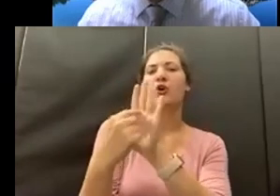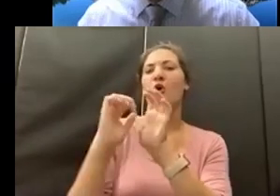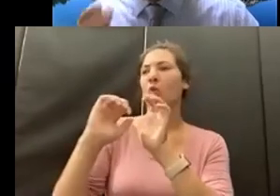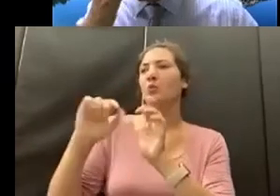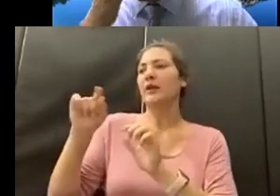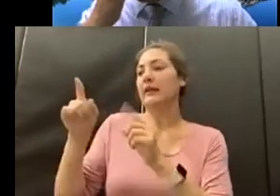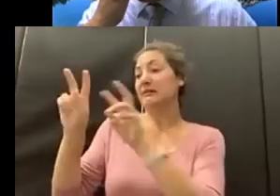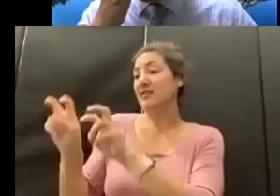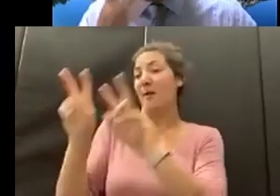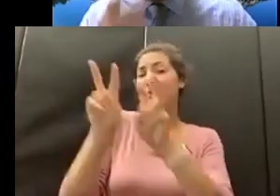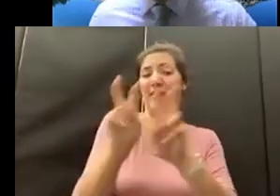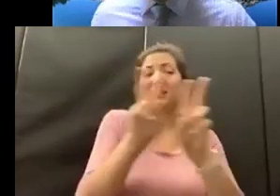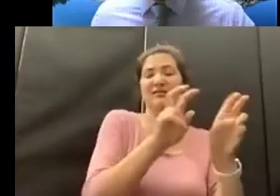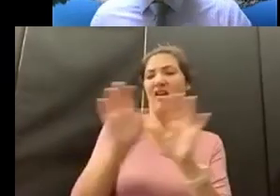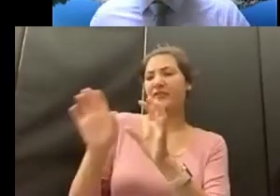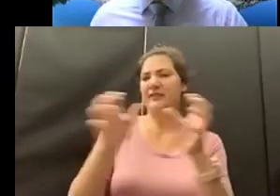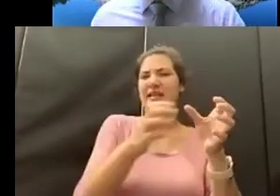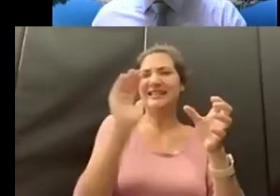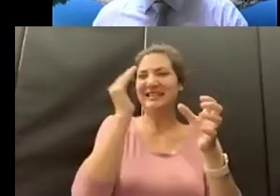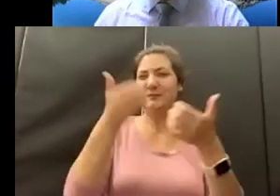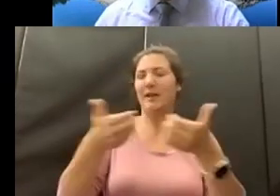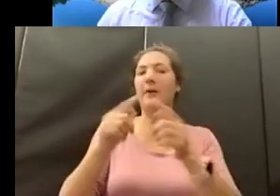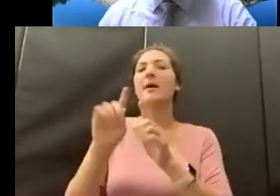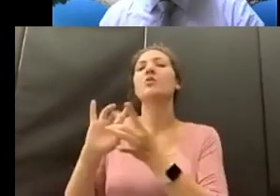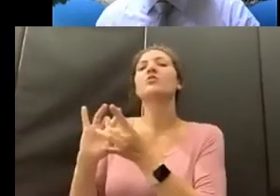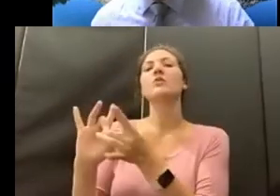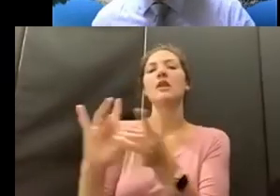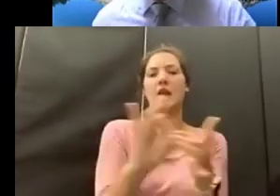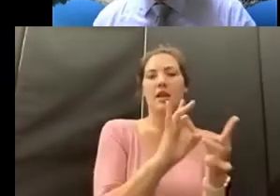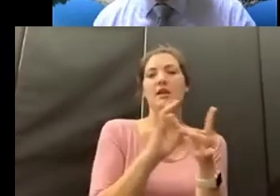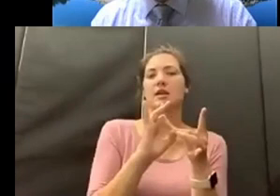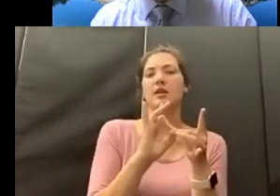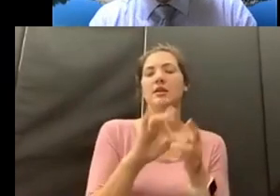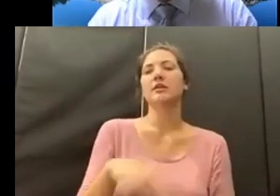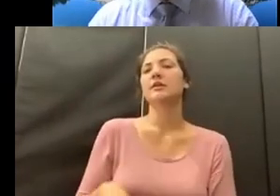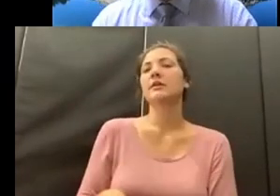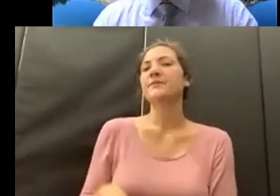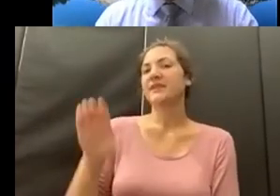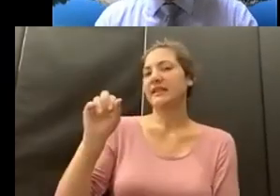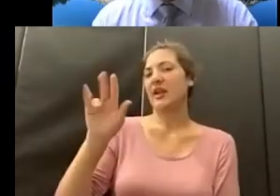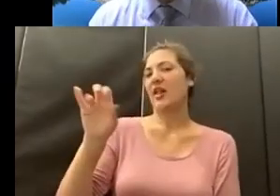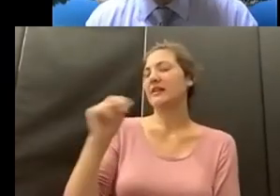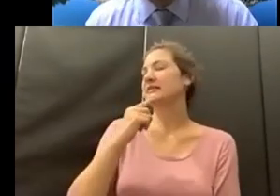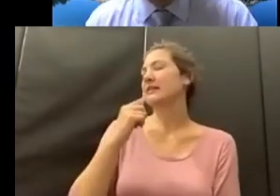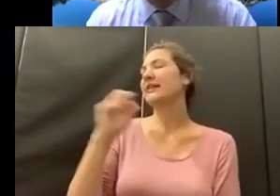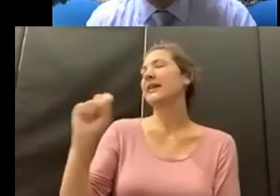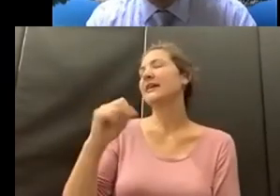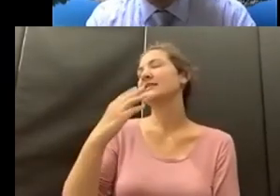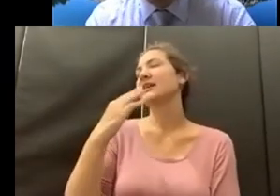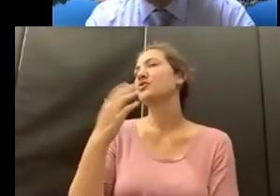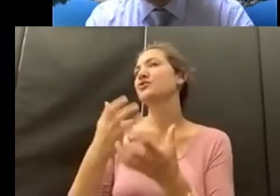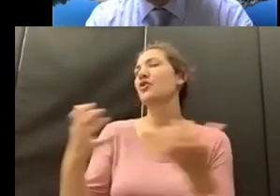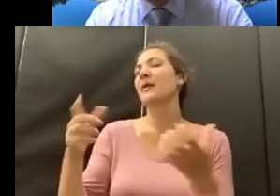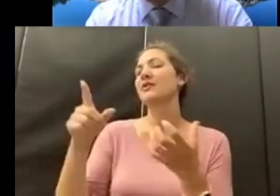Absolutely. Thank you very much for your opening comments. as you were voicing your comments, we did